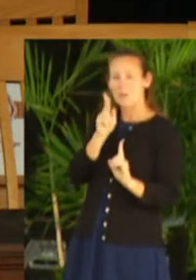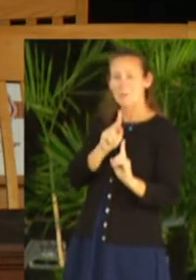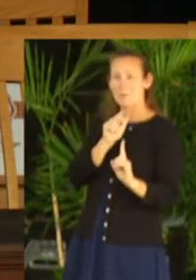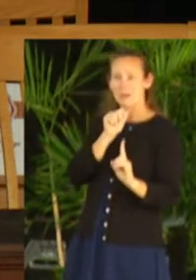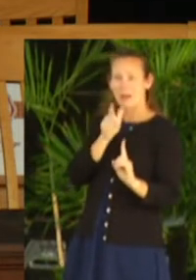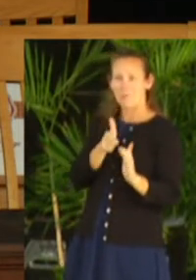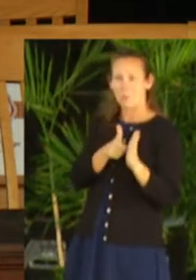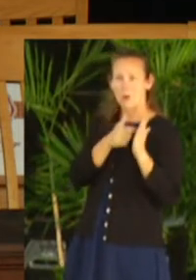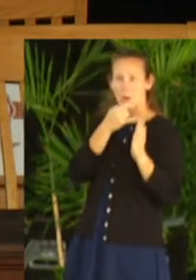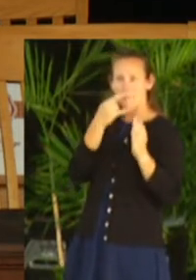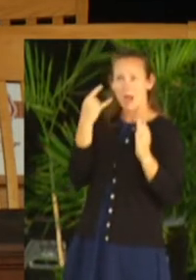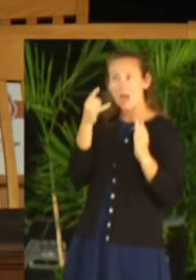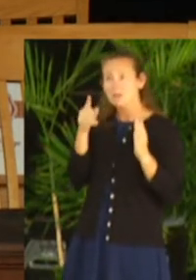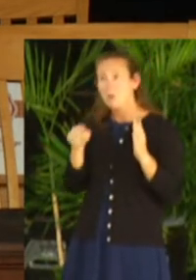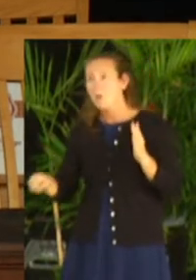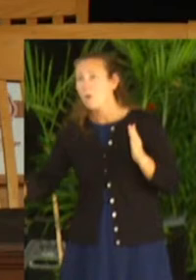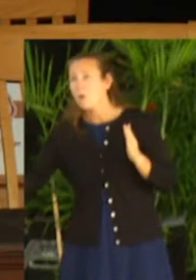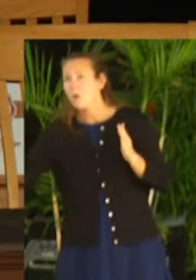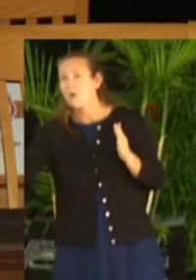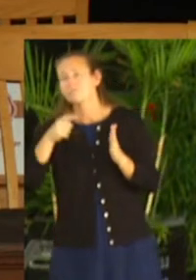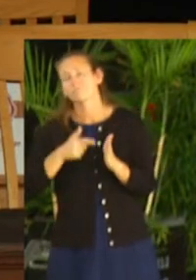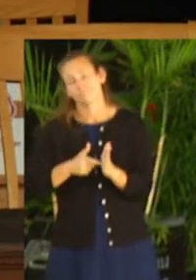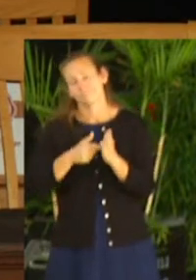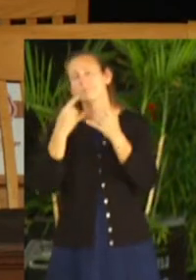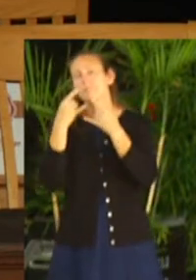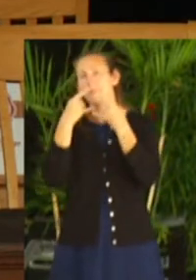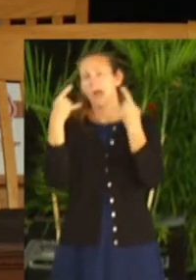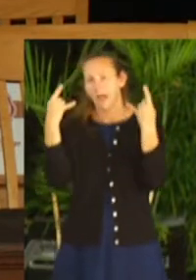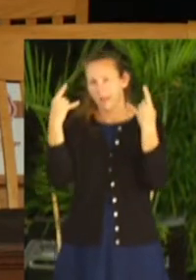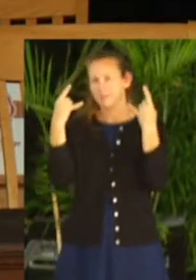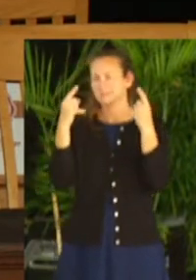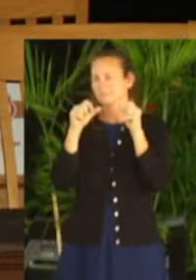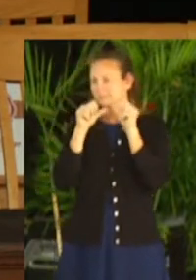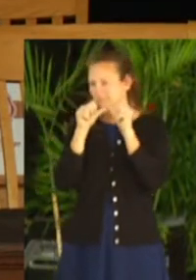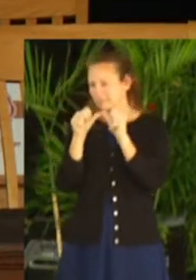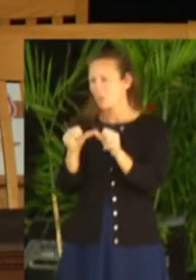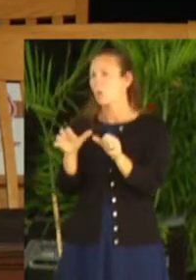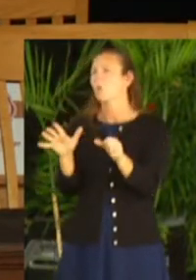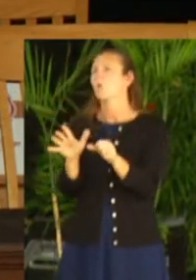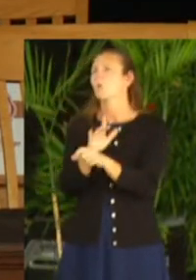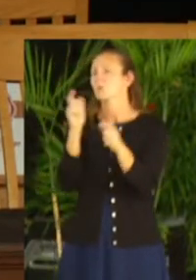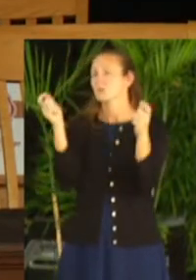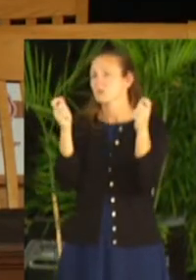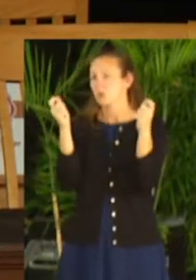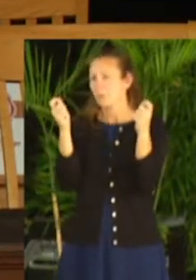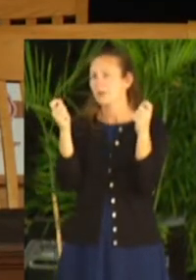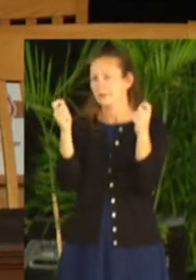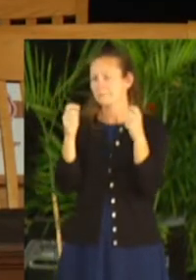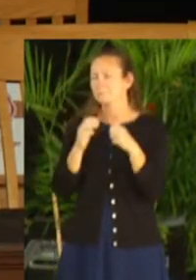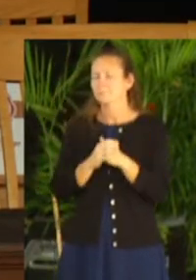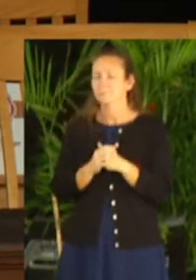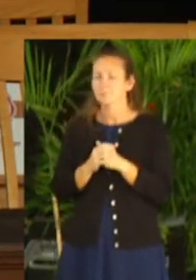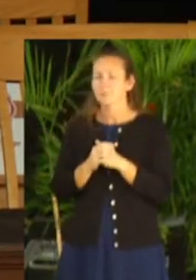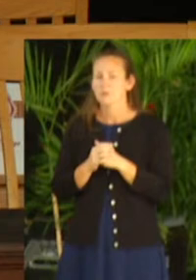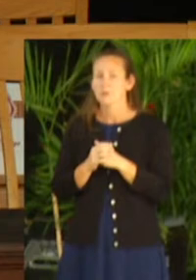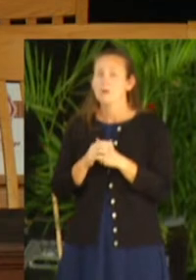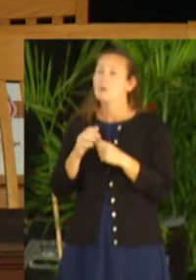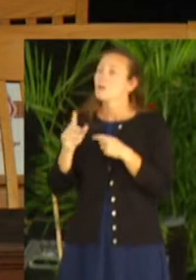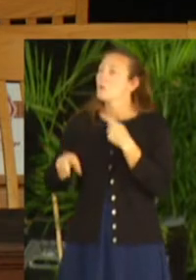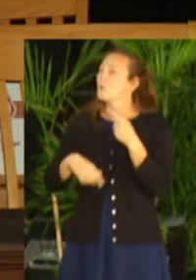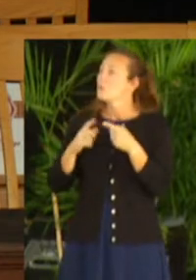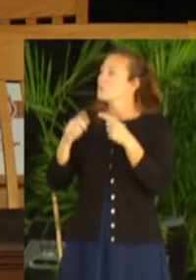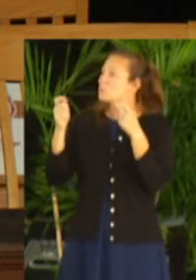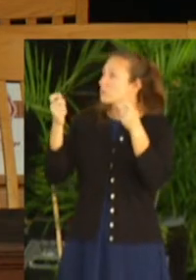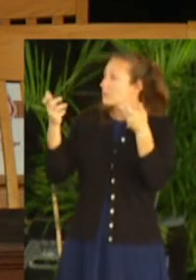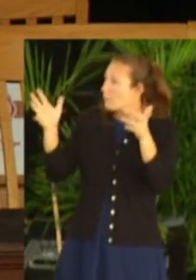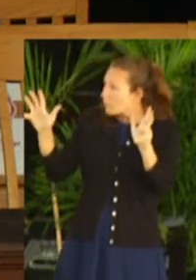else is required to wear masks during the course of the entire ceremony, and I just ask that you do so. And then finally, when the ceremony is